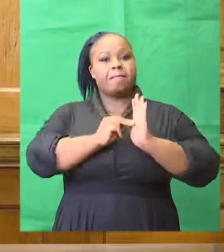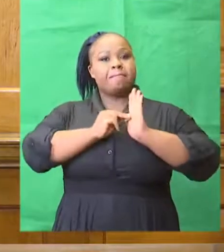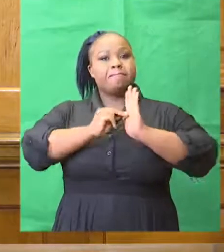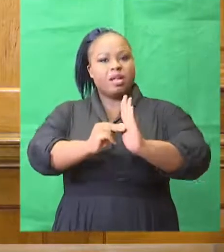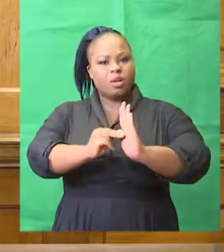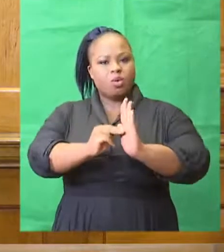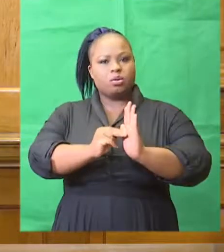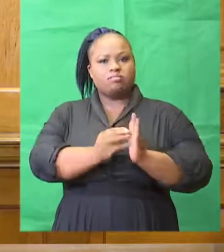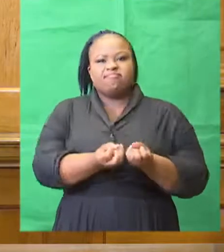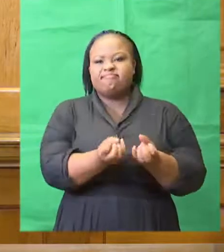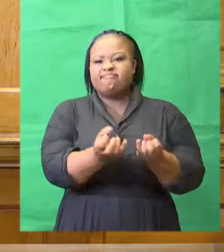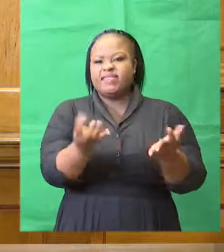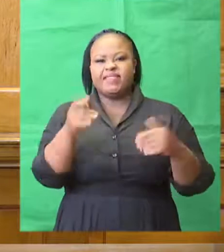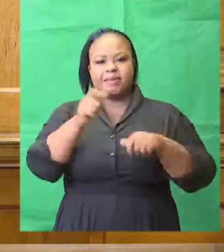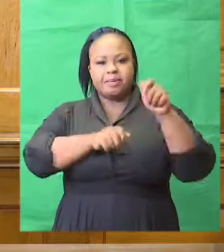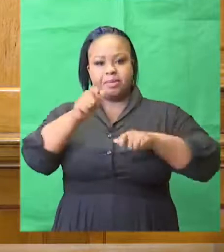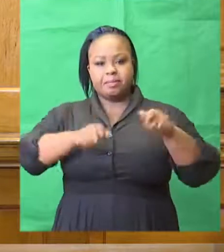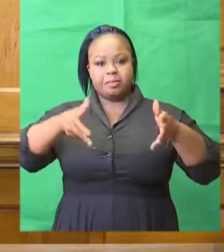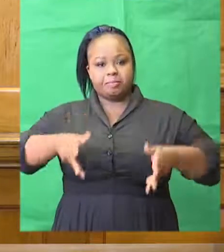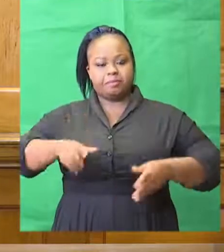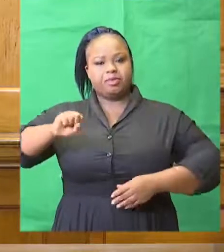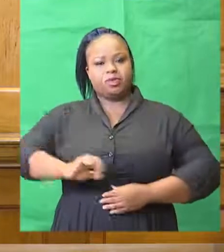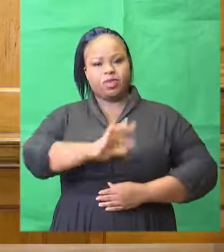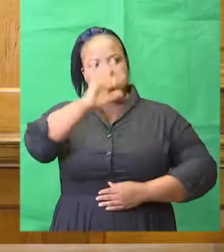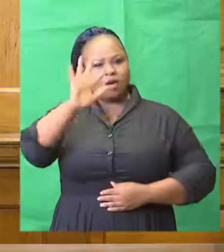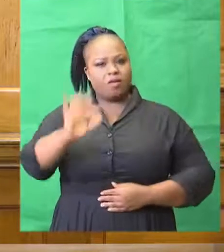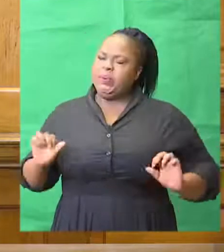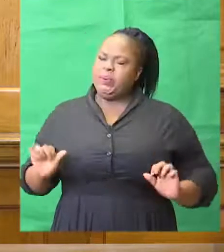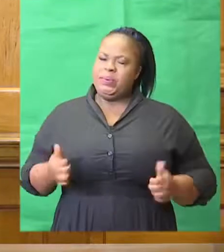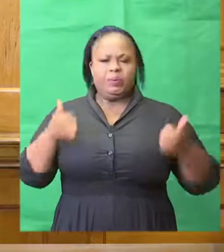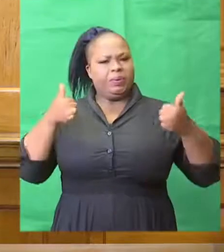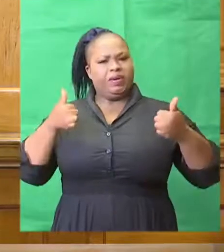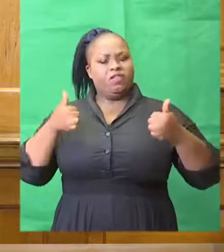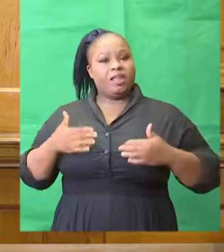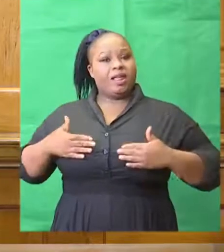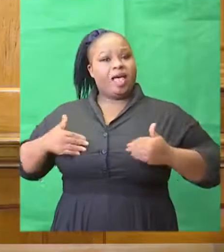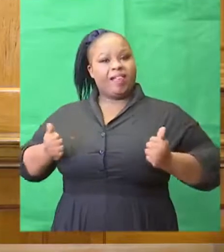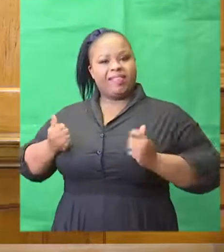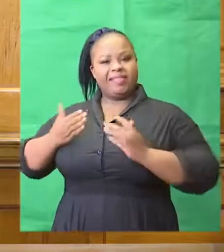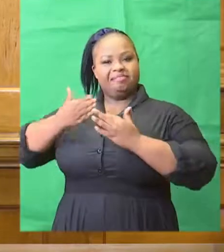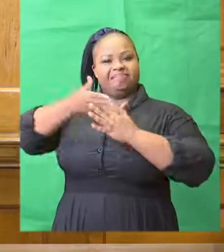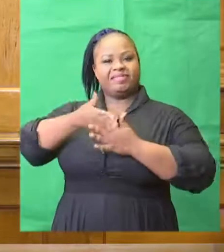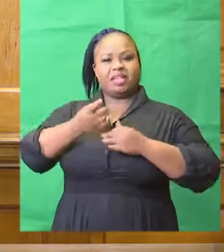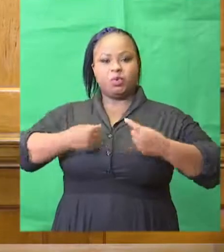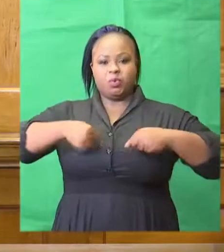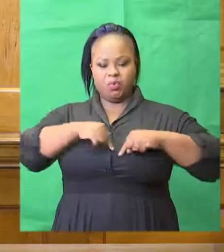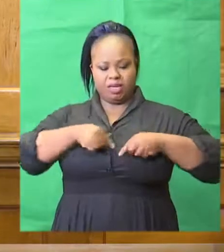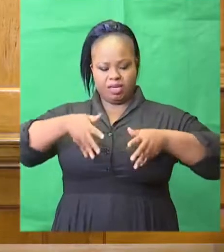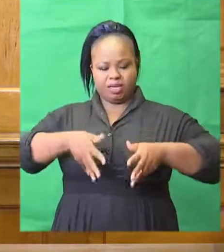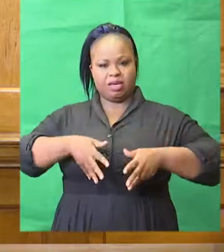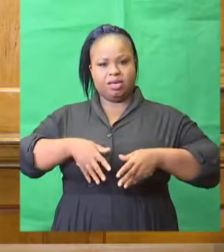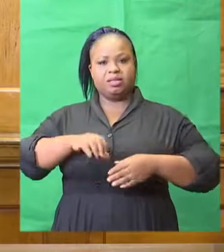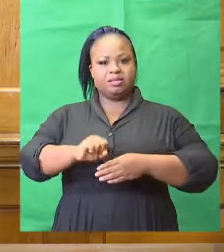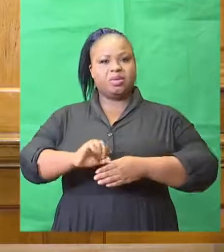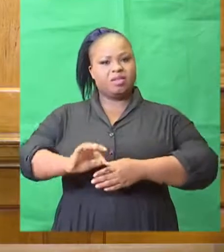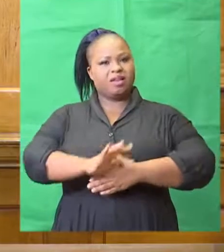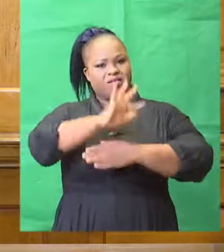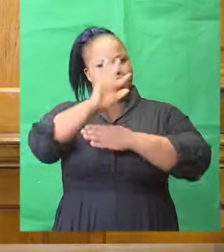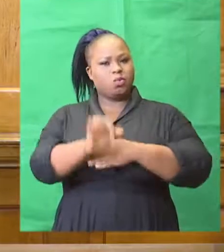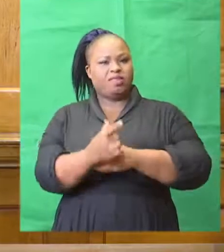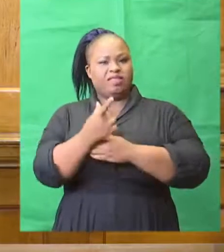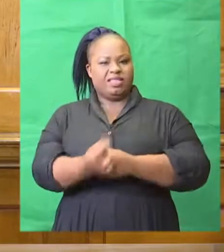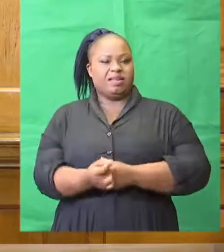been administered in South Africa. This is a remarkable intervention undertaken in the history